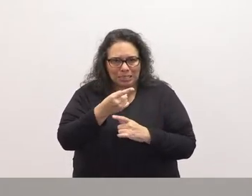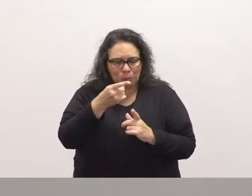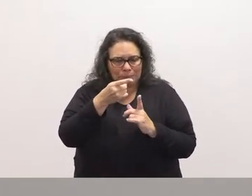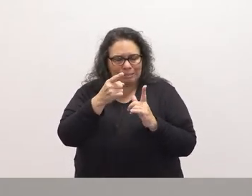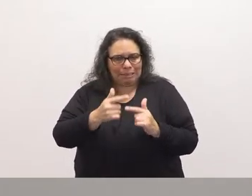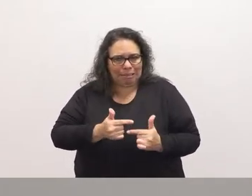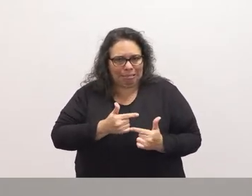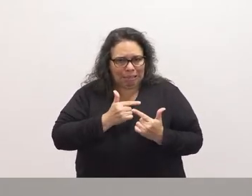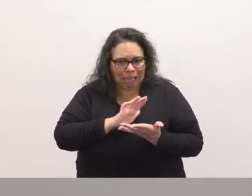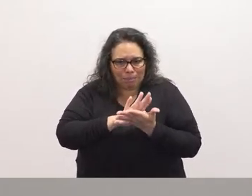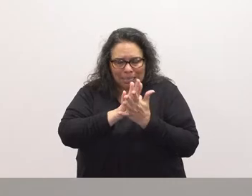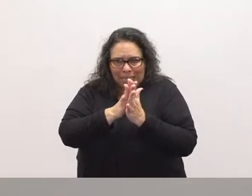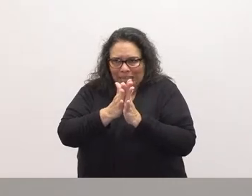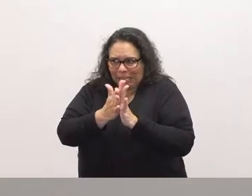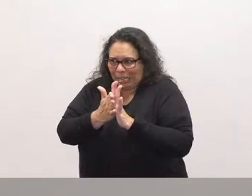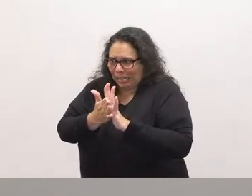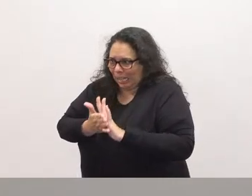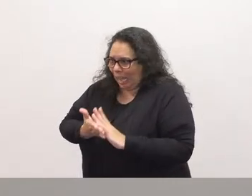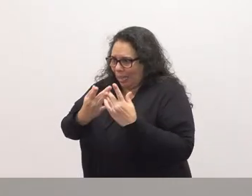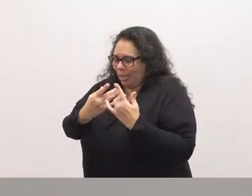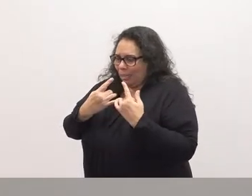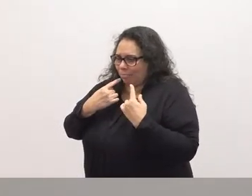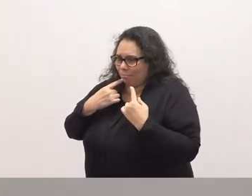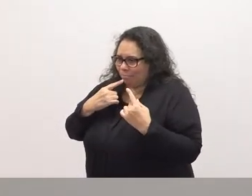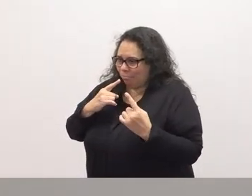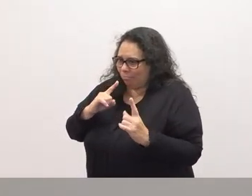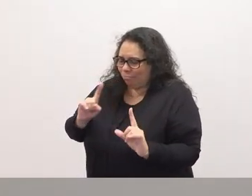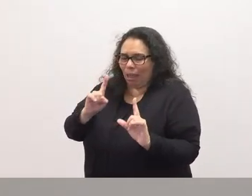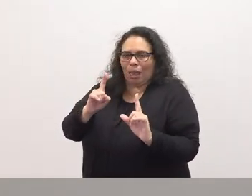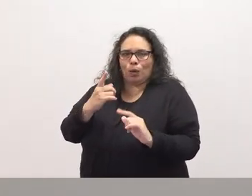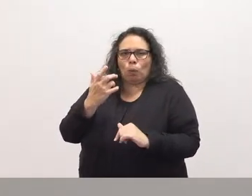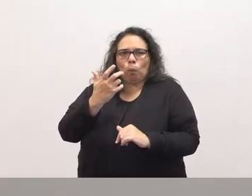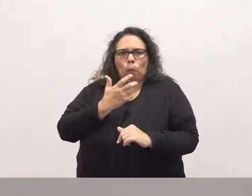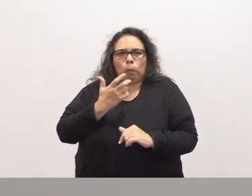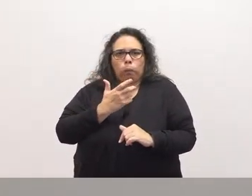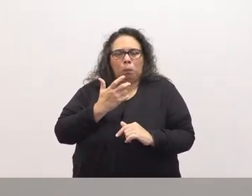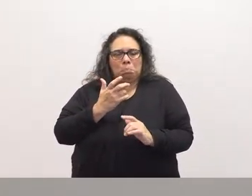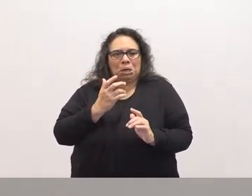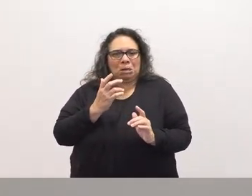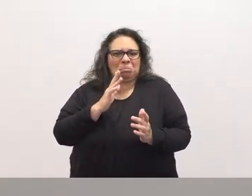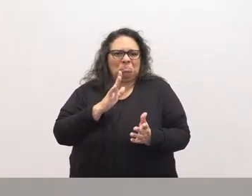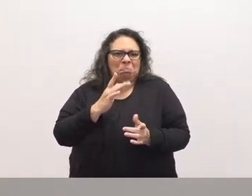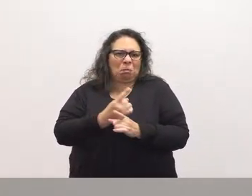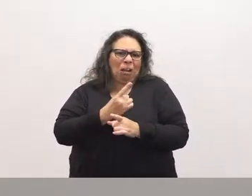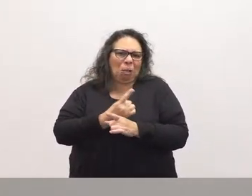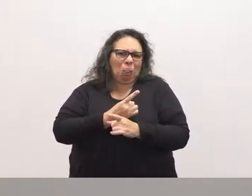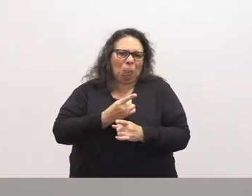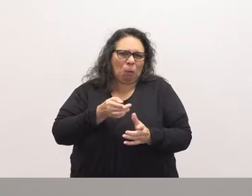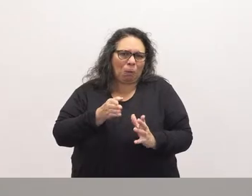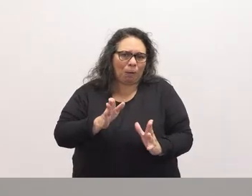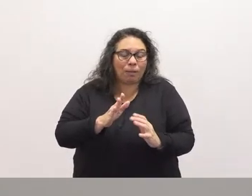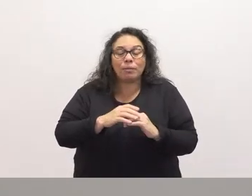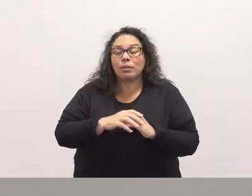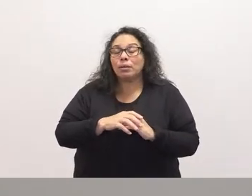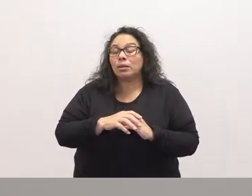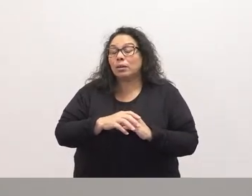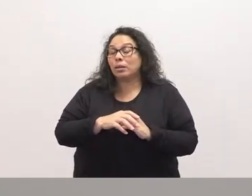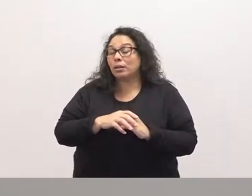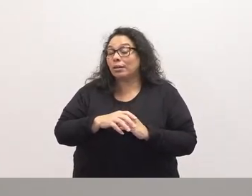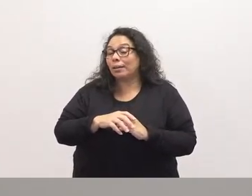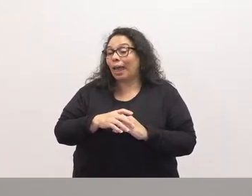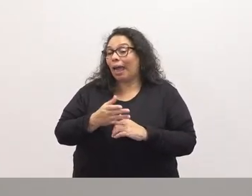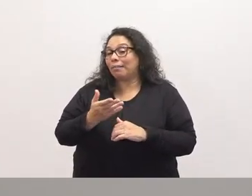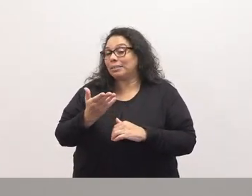it became meaningful and successful in a very mundane way. And given the fact that it was Labor Day